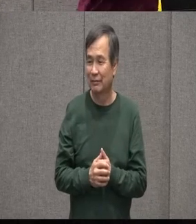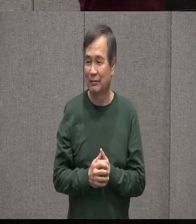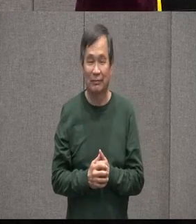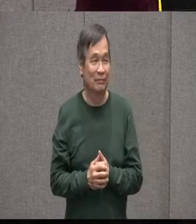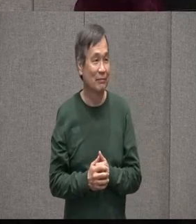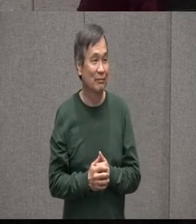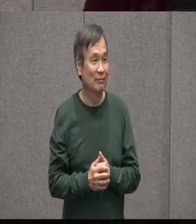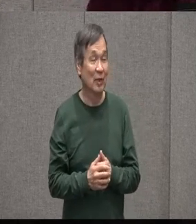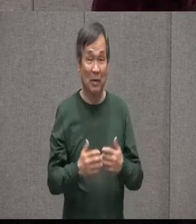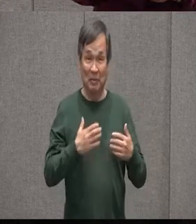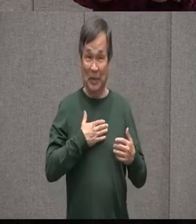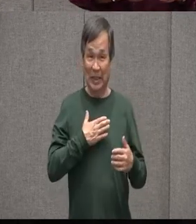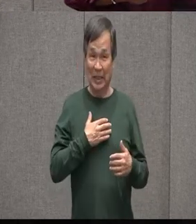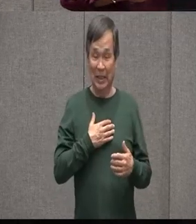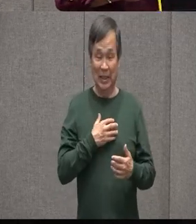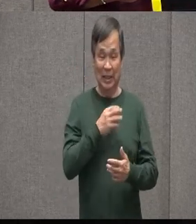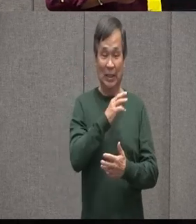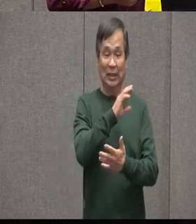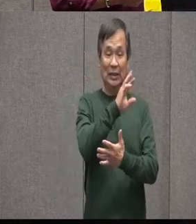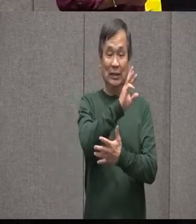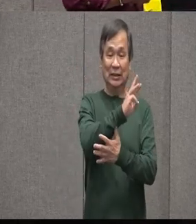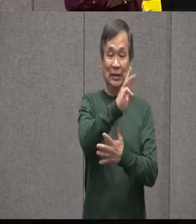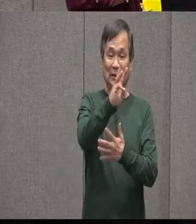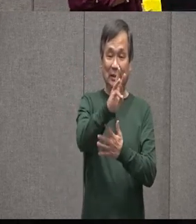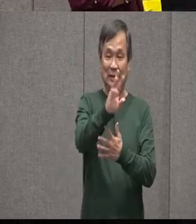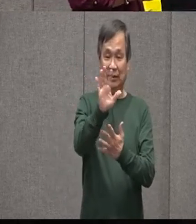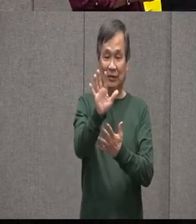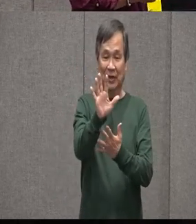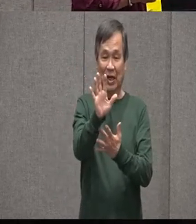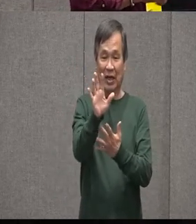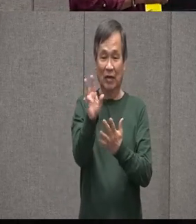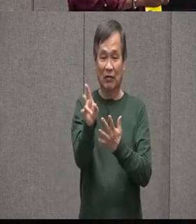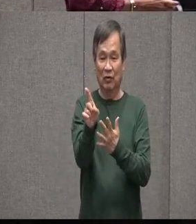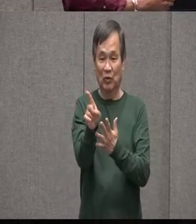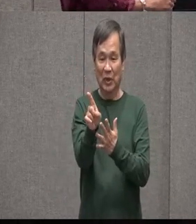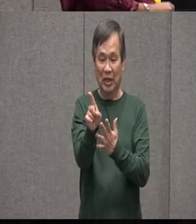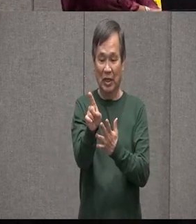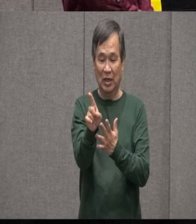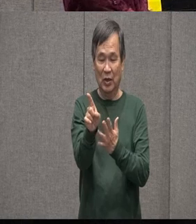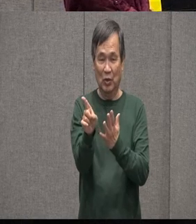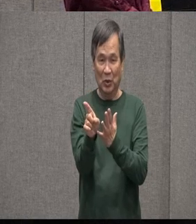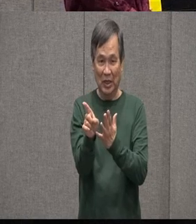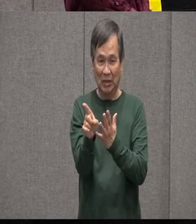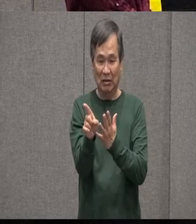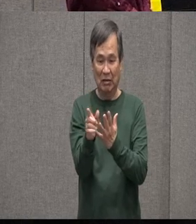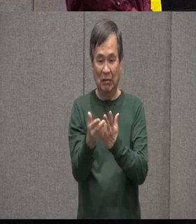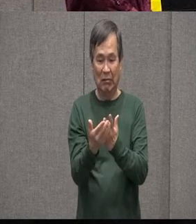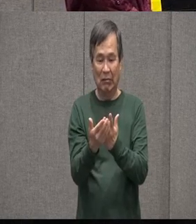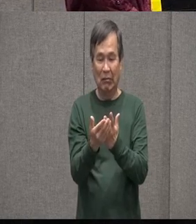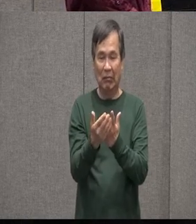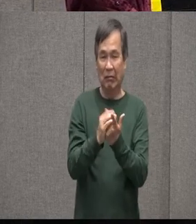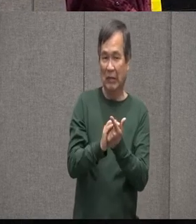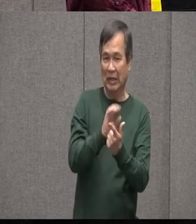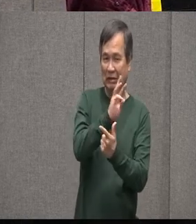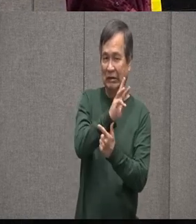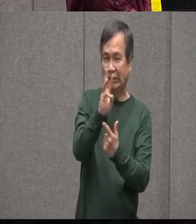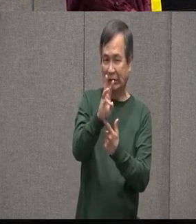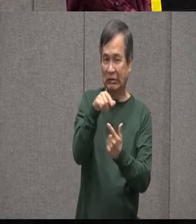Okay, I rolled and I have 2 sixes, a 5, and 2 ones. I'm gonna try for sixes, because those are high scores.